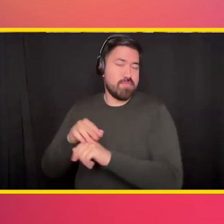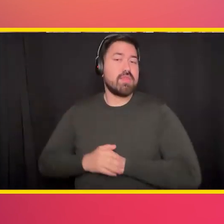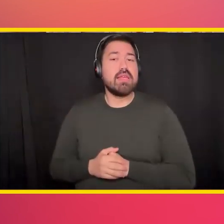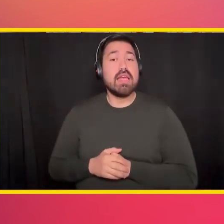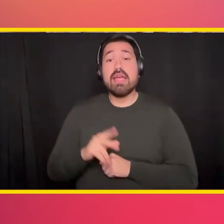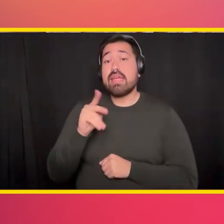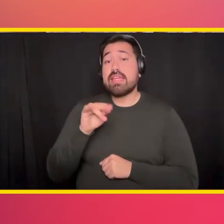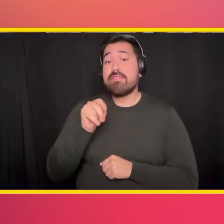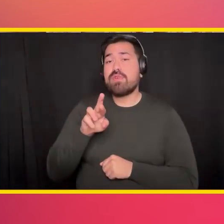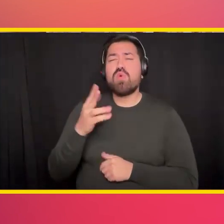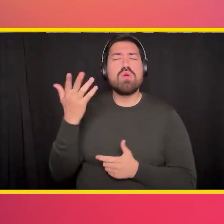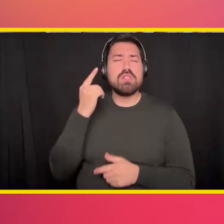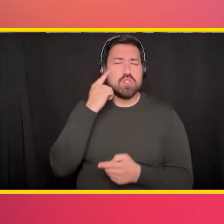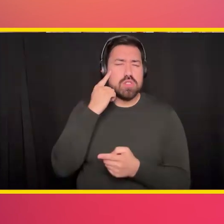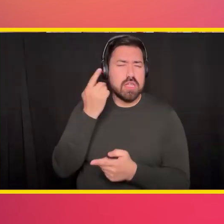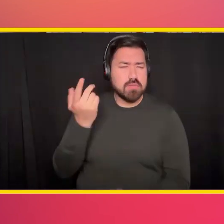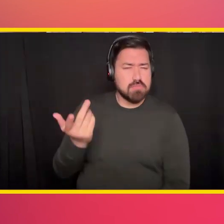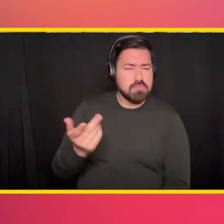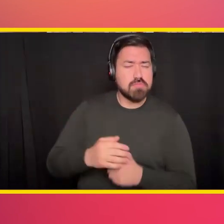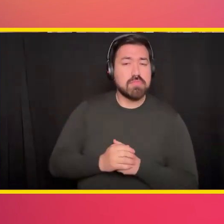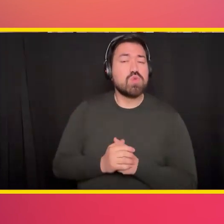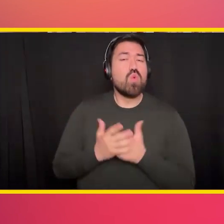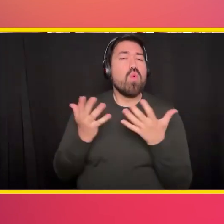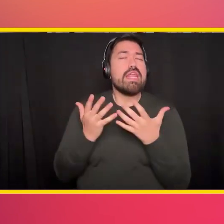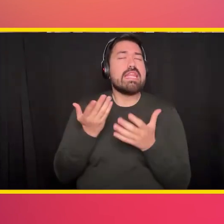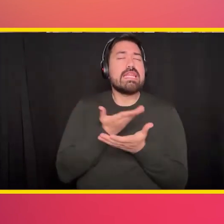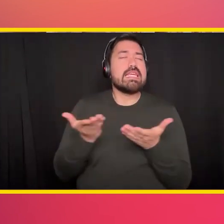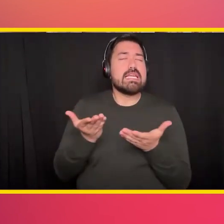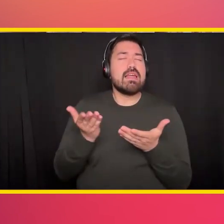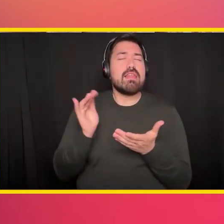Kimfer? What's the thing that